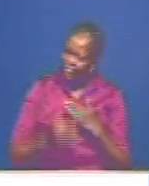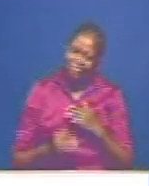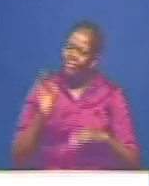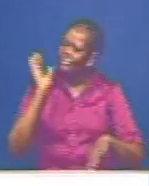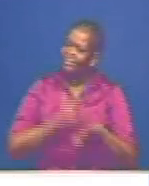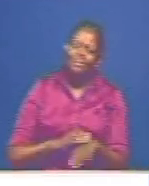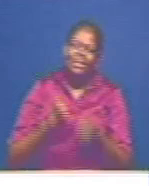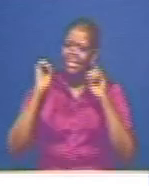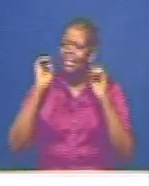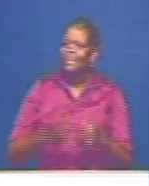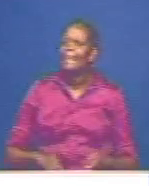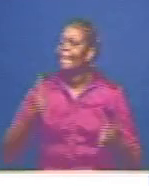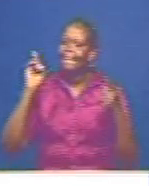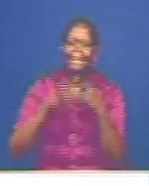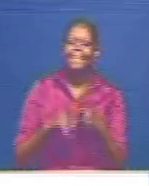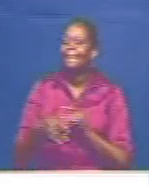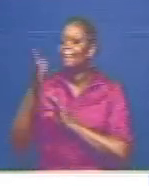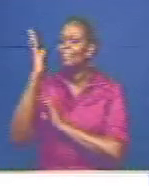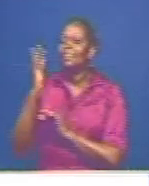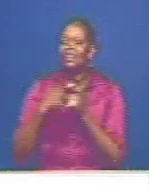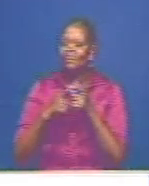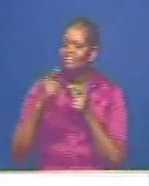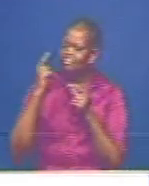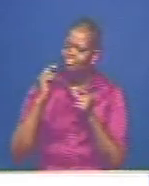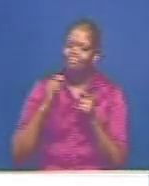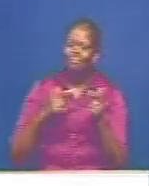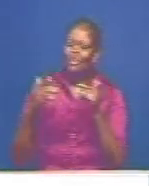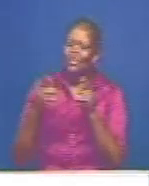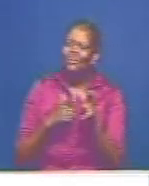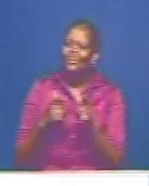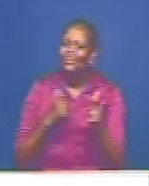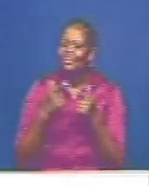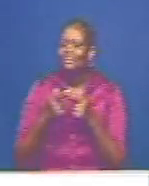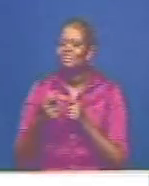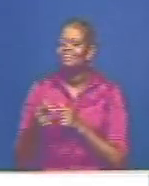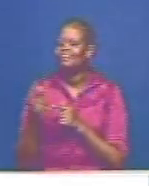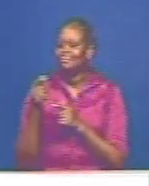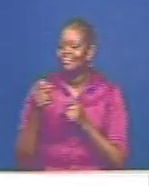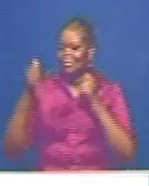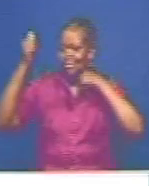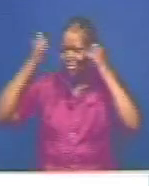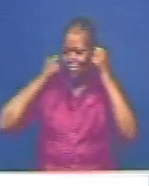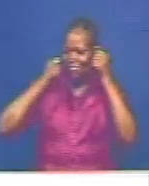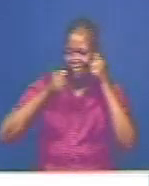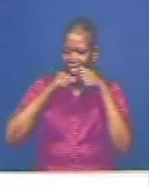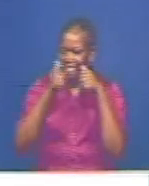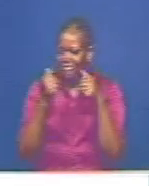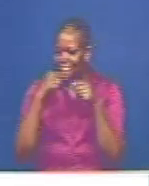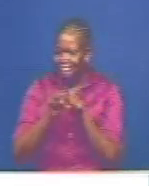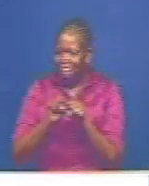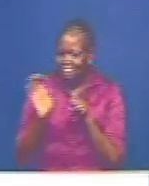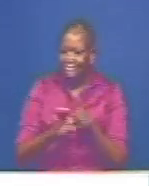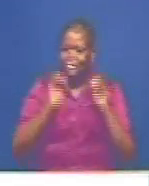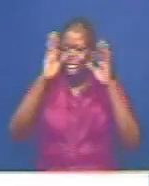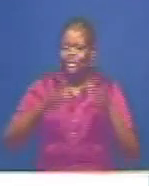meet my goals, and I will be someone, a warrior for a cause, a soldier for the truth, a cobbler for your shoes, a teacher to the